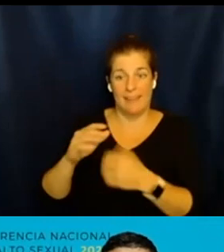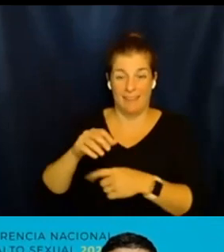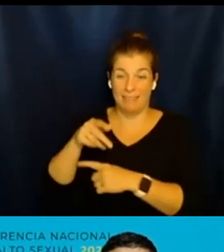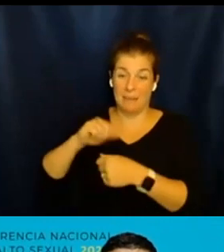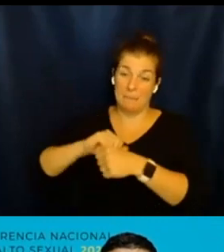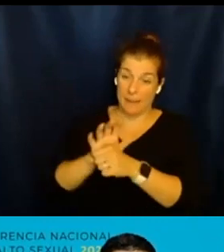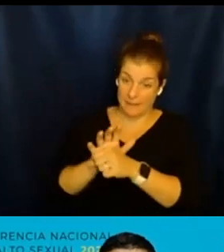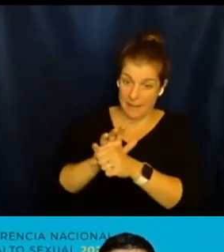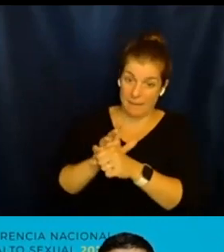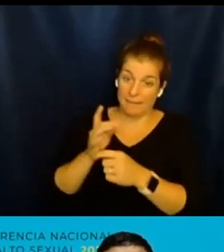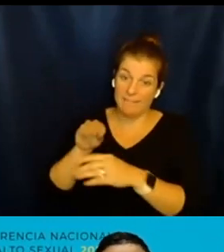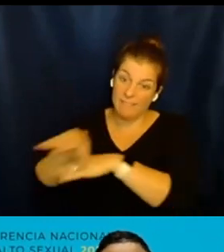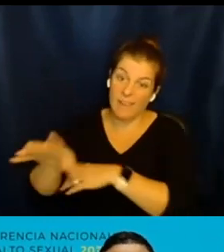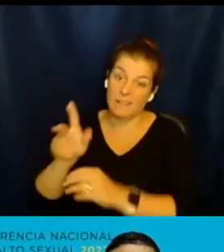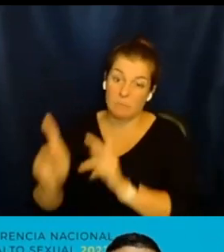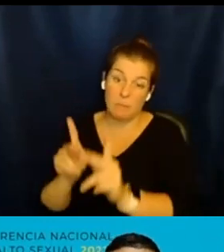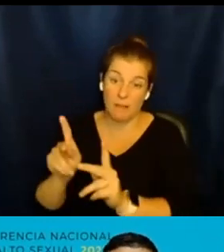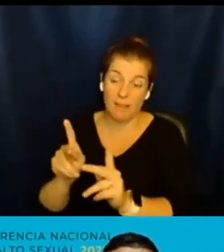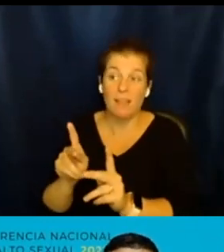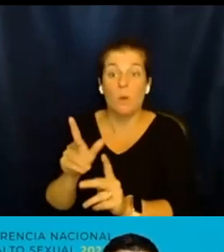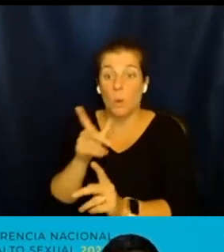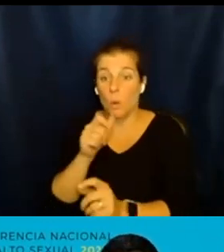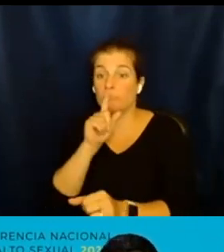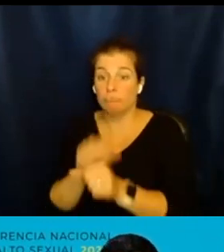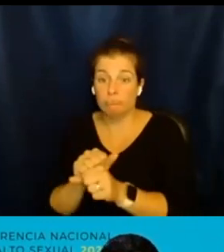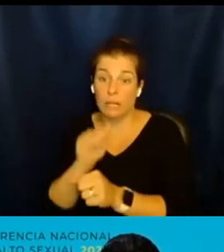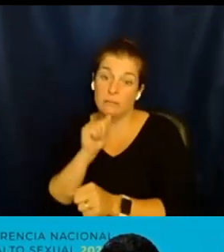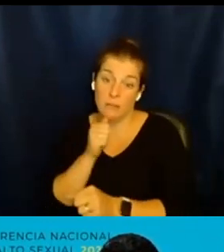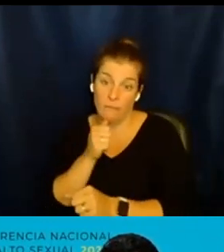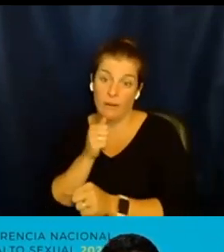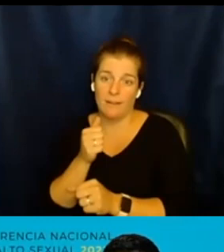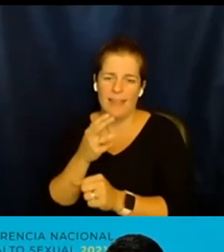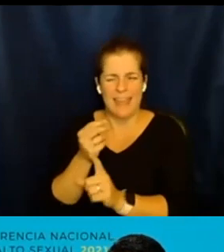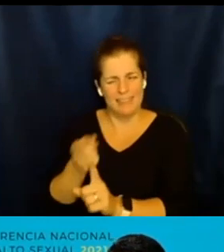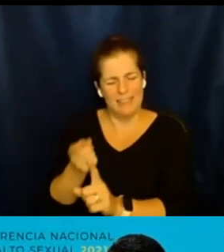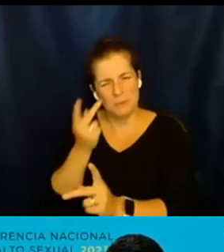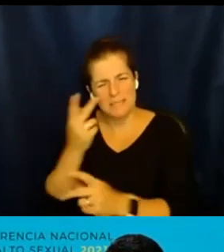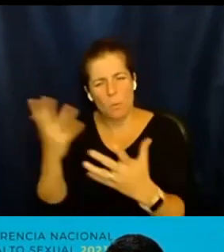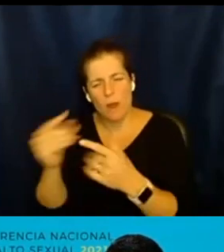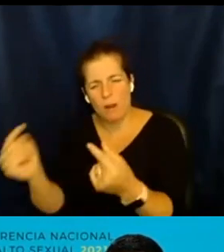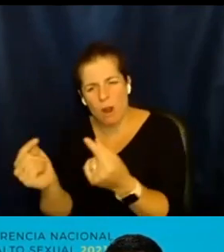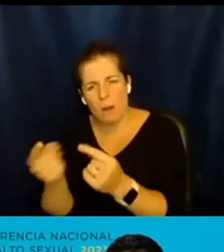those who are suffering and what harm have they suffered through